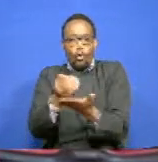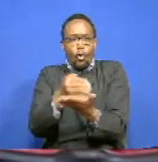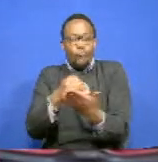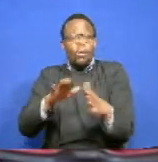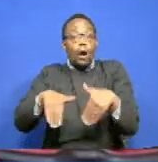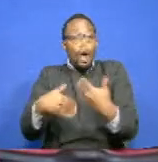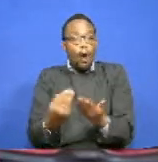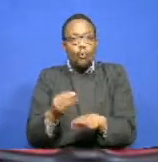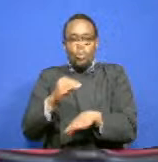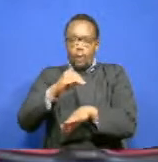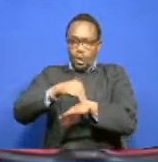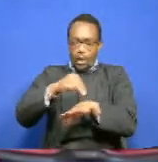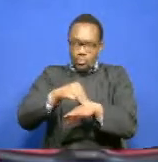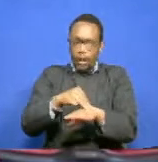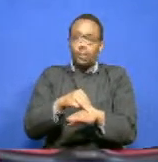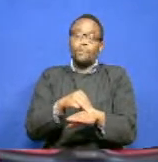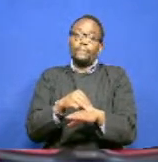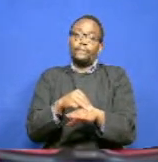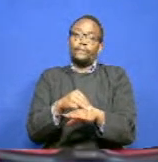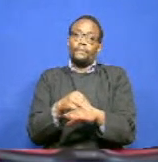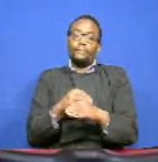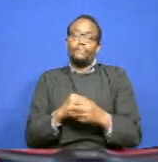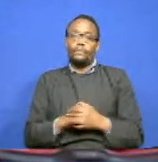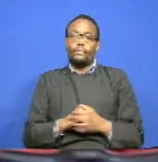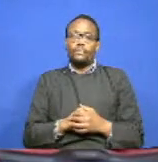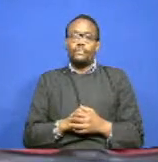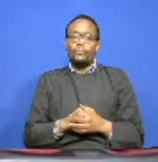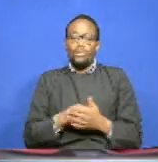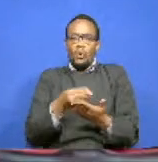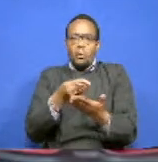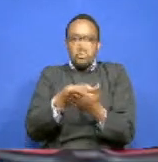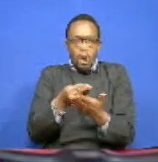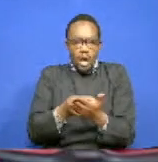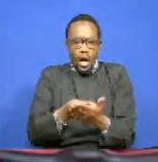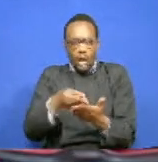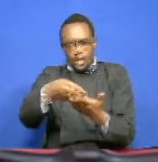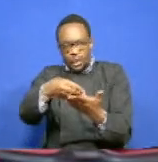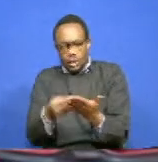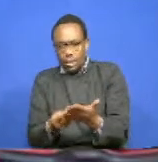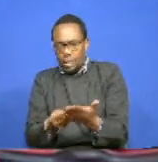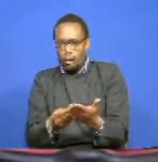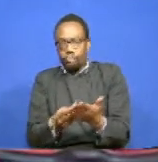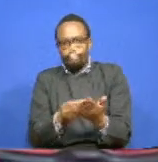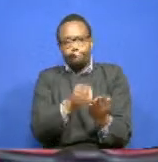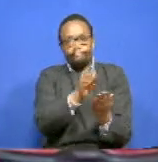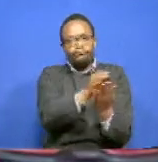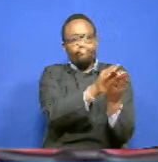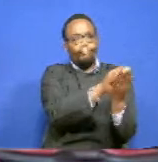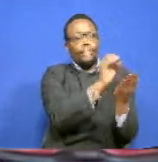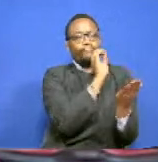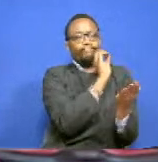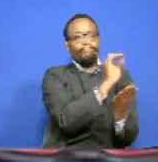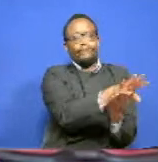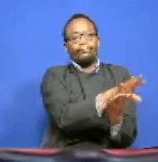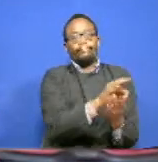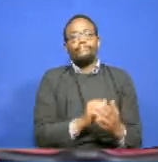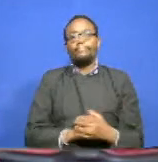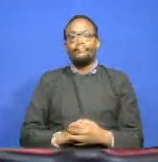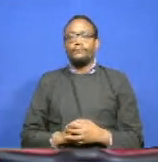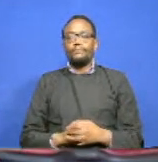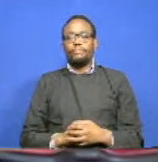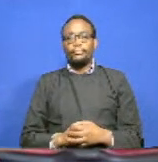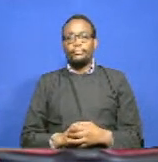the pay bill numbers that will be provided. Cash and checks are encouraged to be deposited directly into our